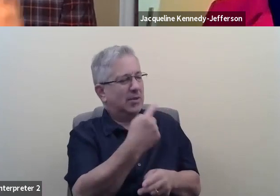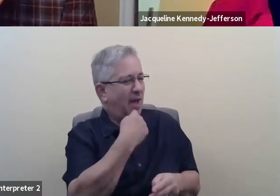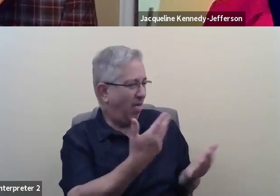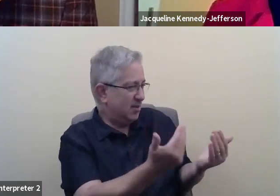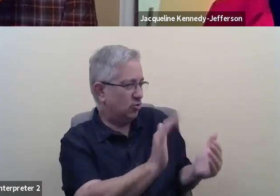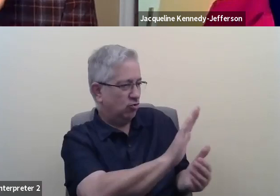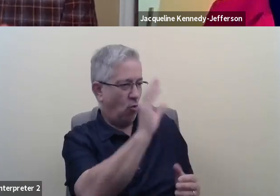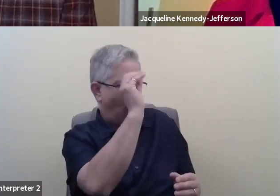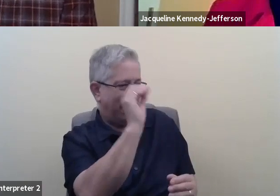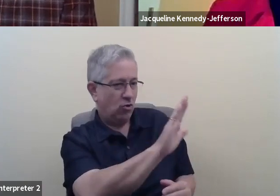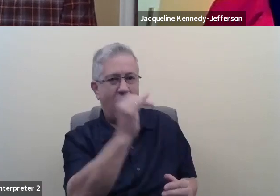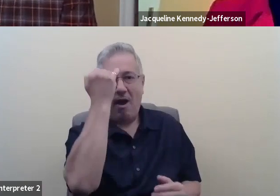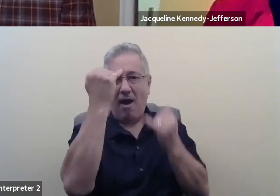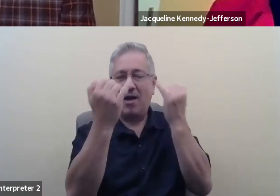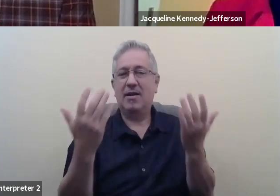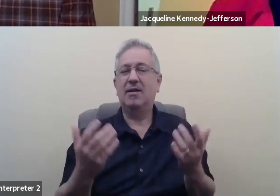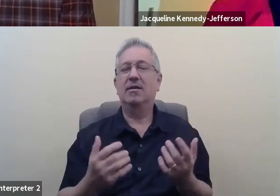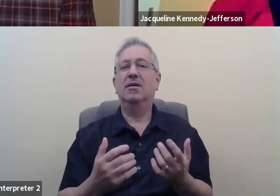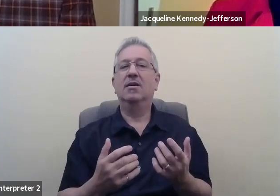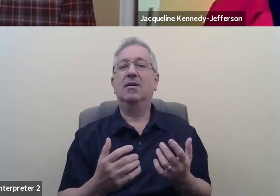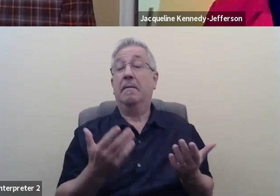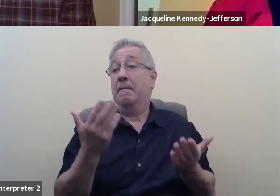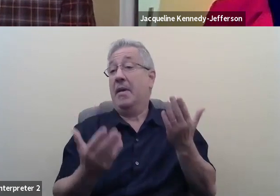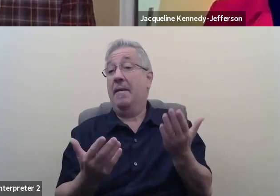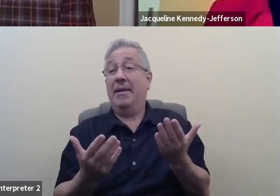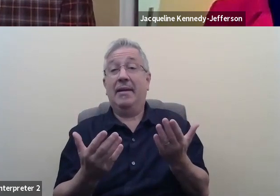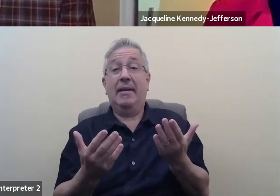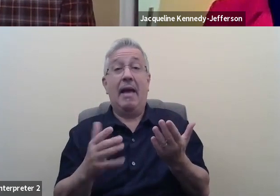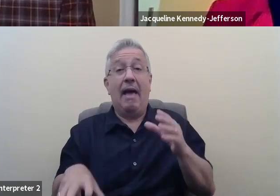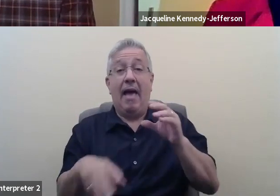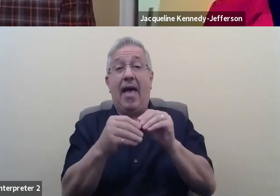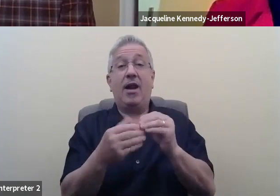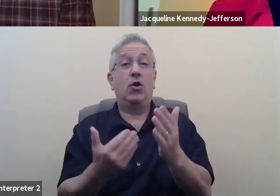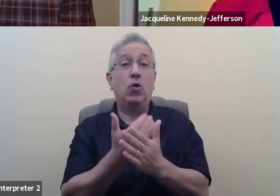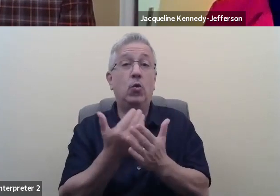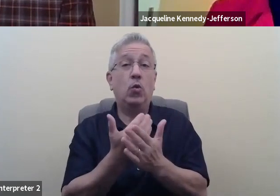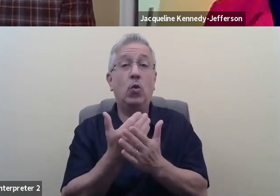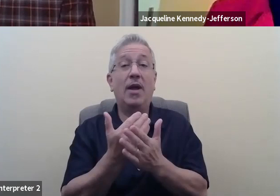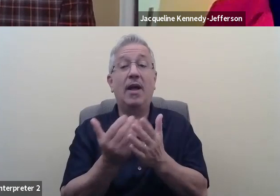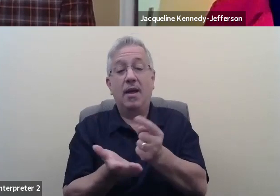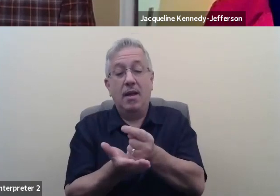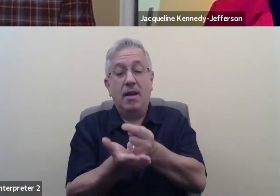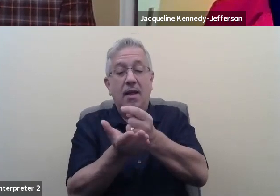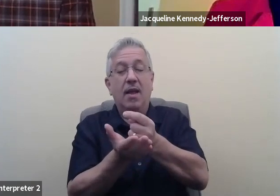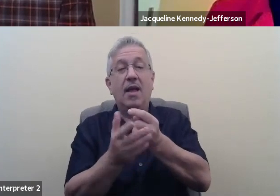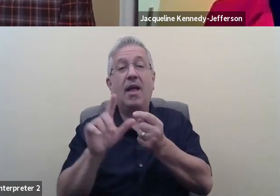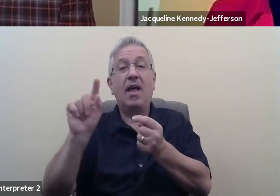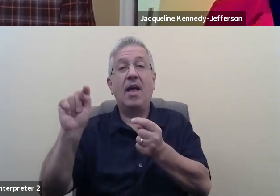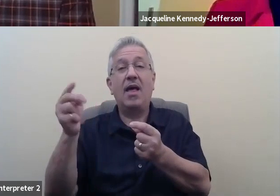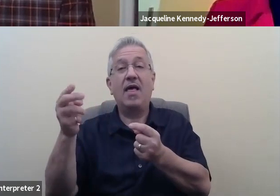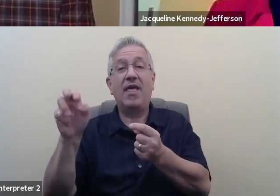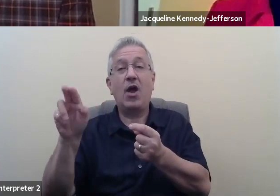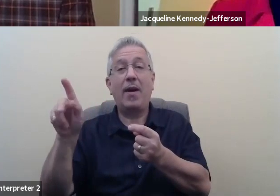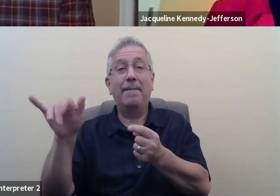benefit offerings, whether it's increasing the number of therapy sessions or counseling sessions through our employee assistance